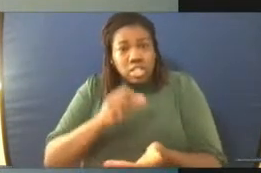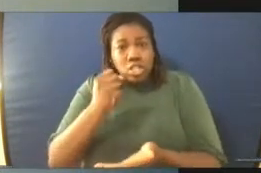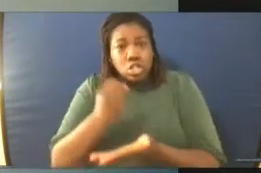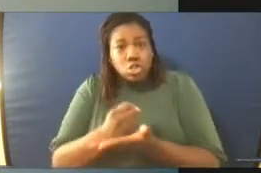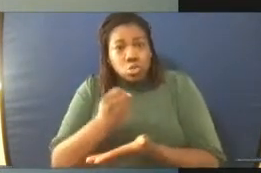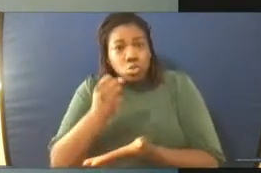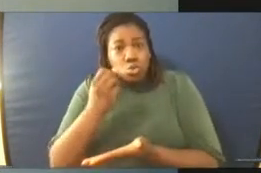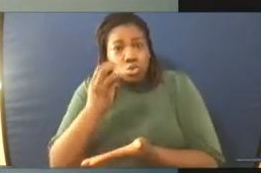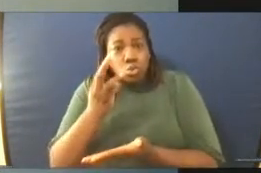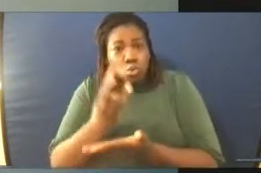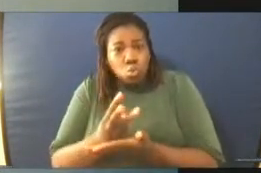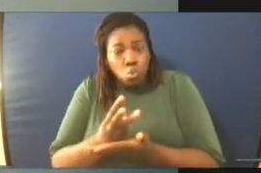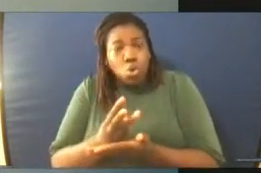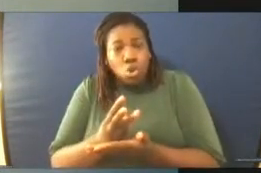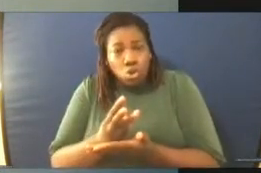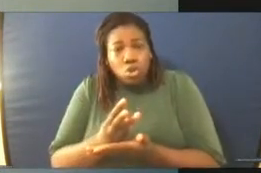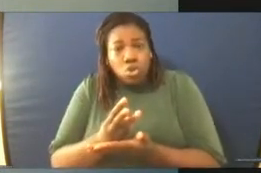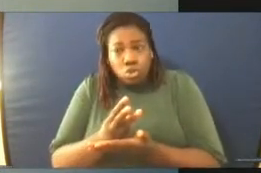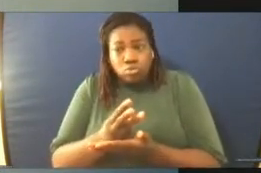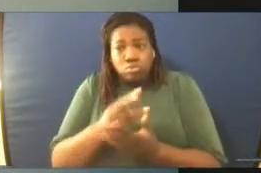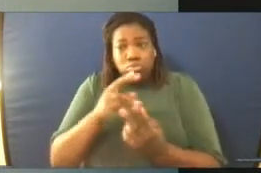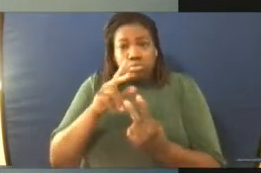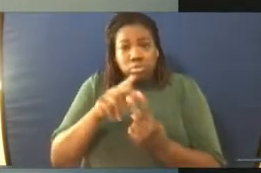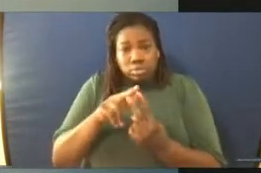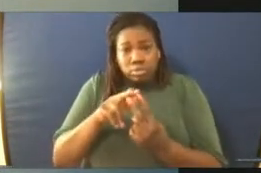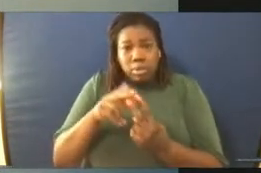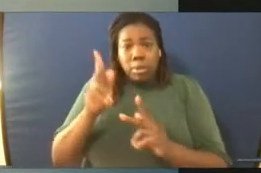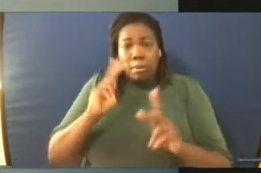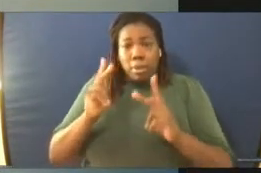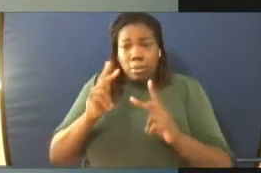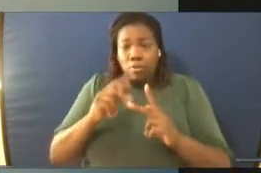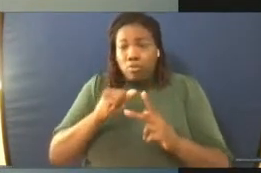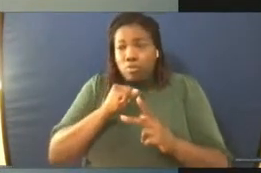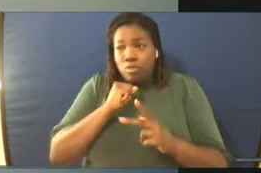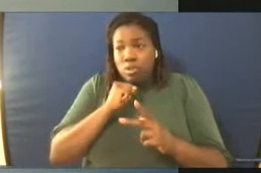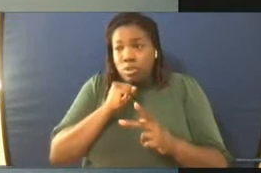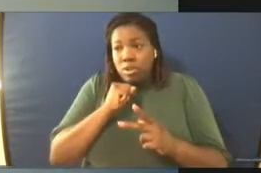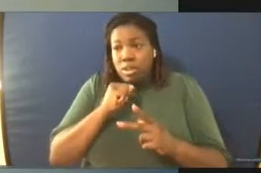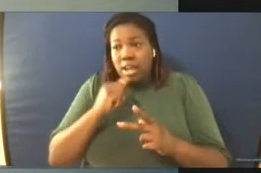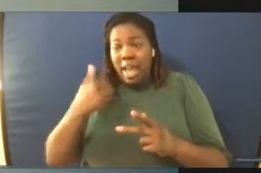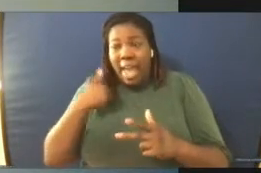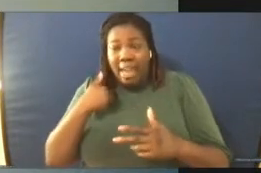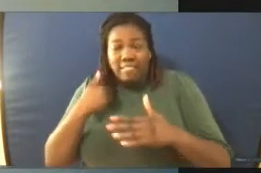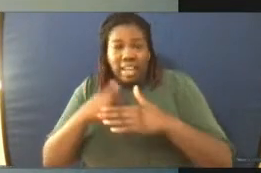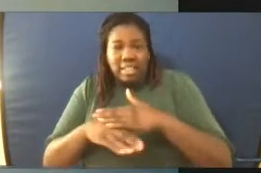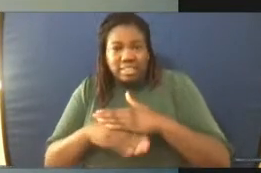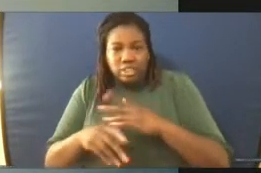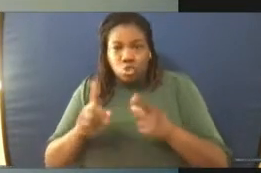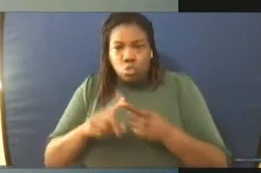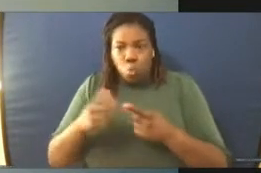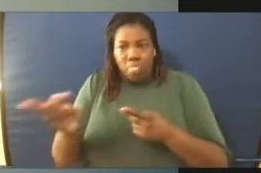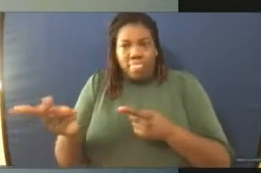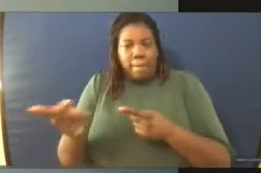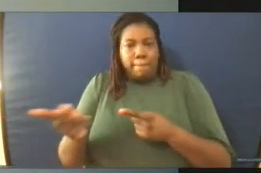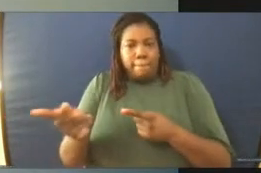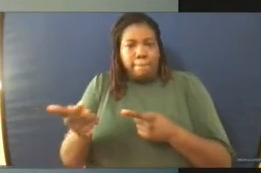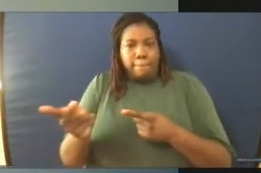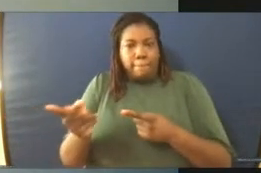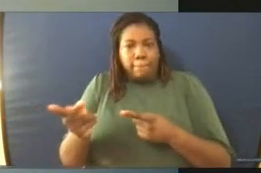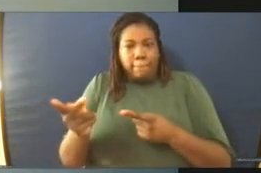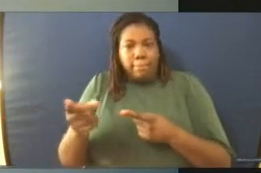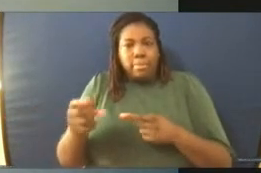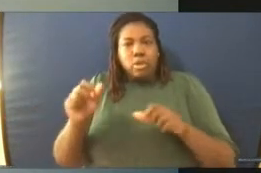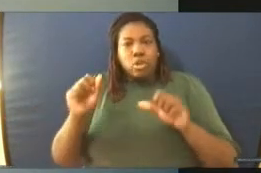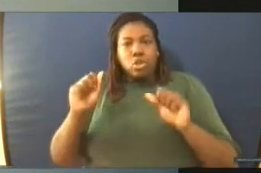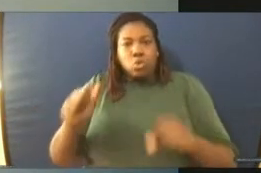of the pathways that often people from underserved communities have more access to. It's a more, you can go and get